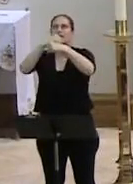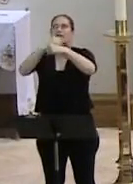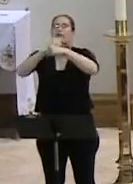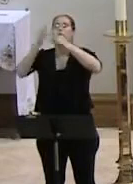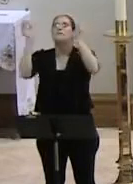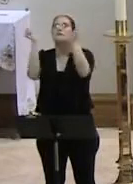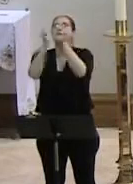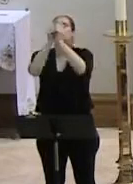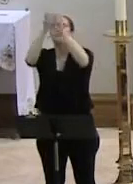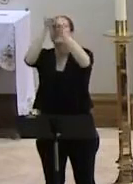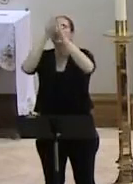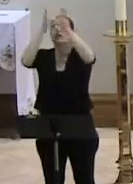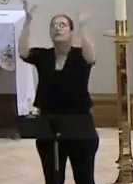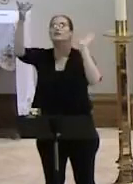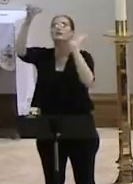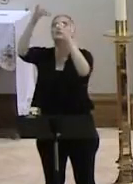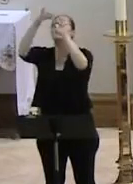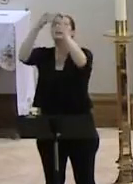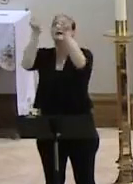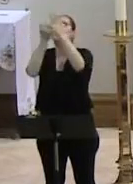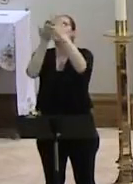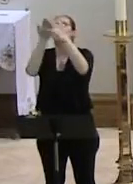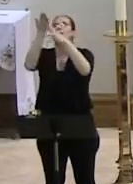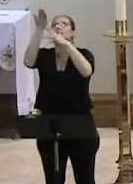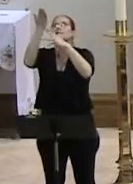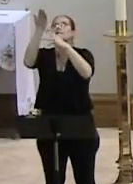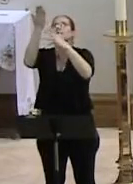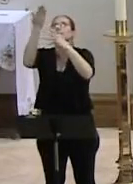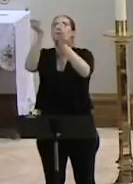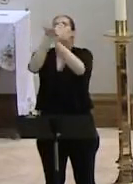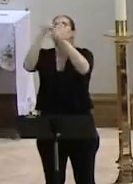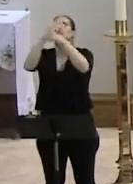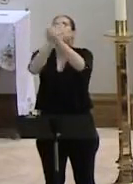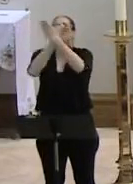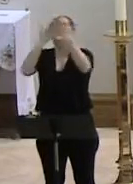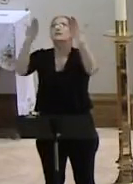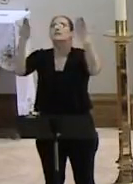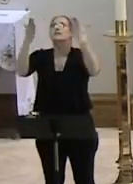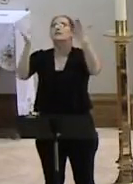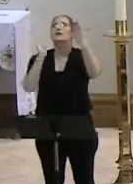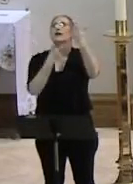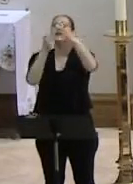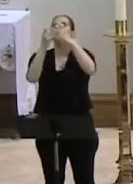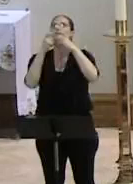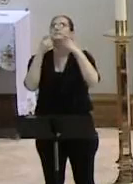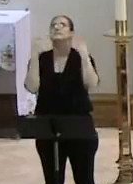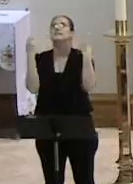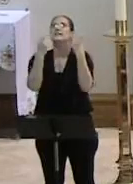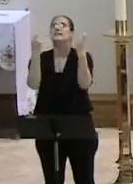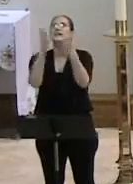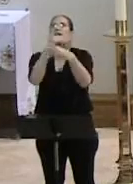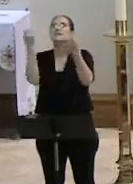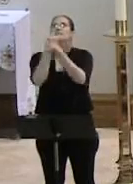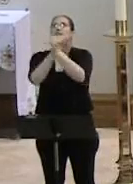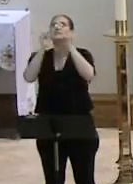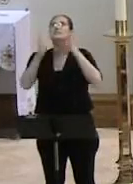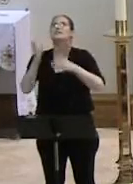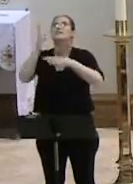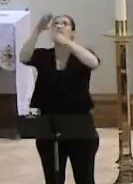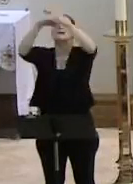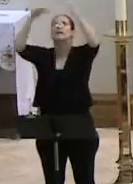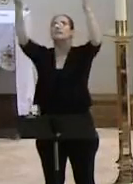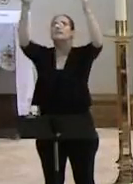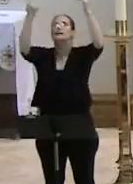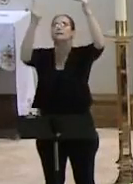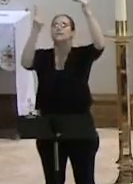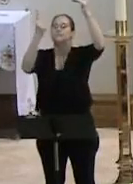consubstantial with the Father. Through him all things were made. For us men and for our salvation, he came down from heaven,